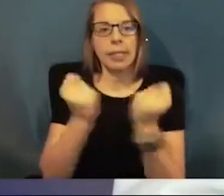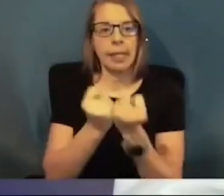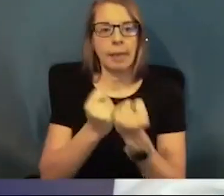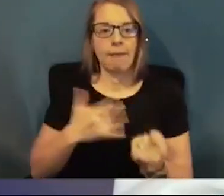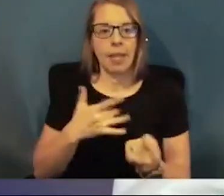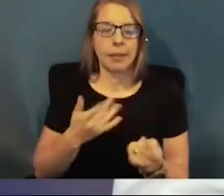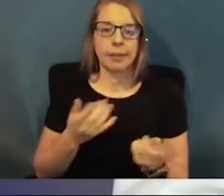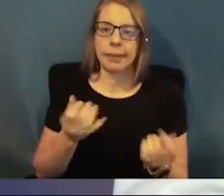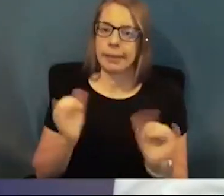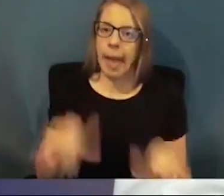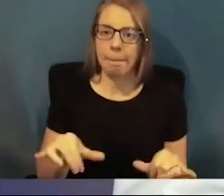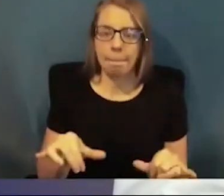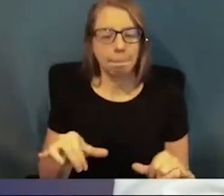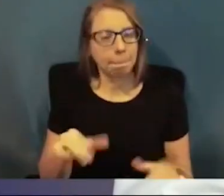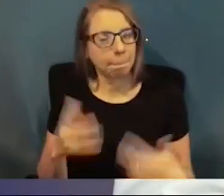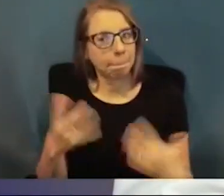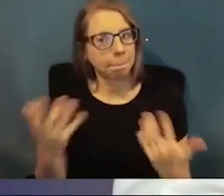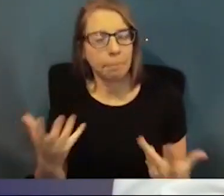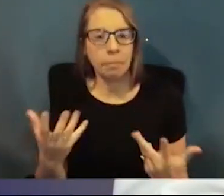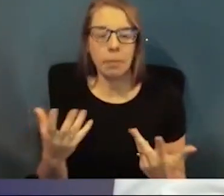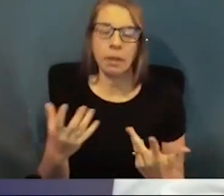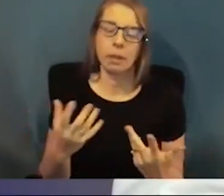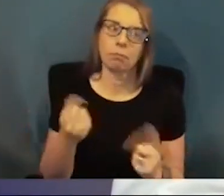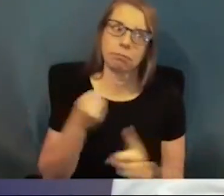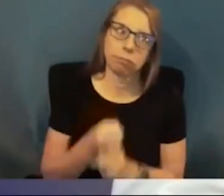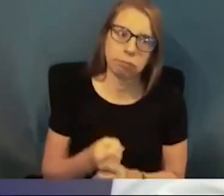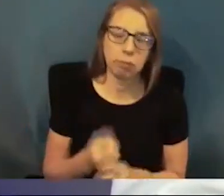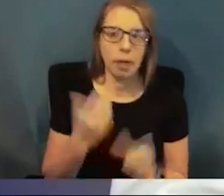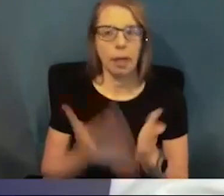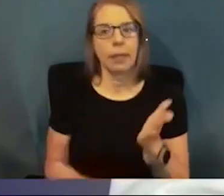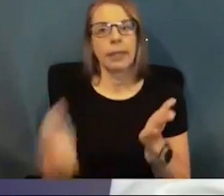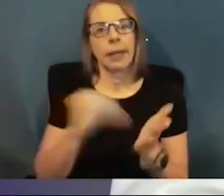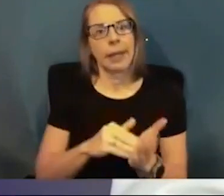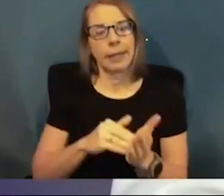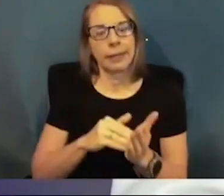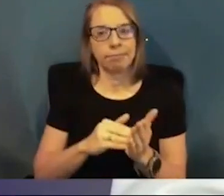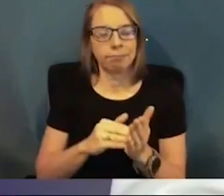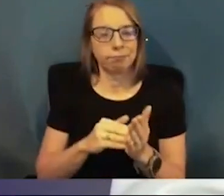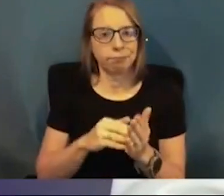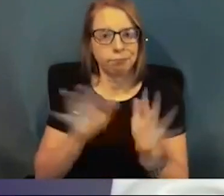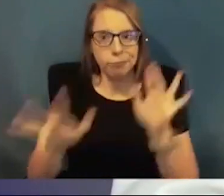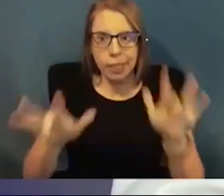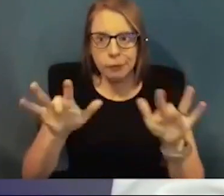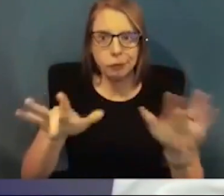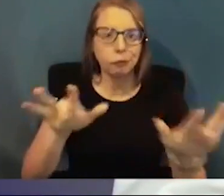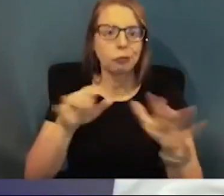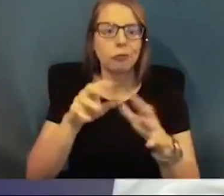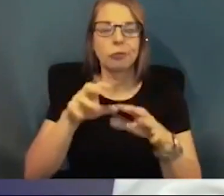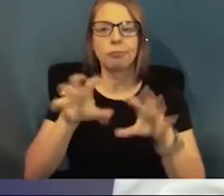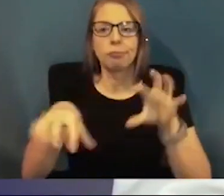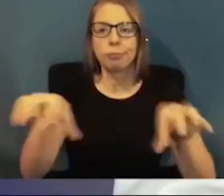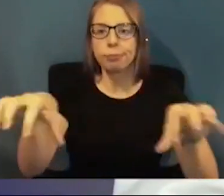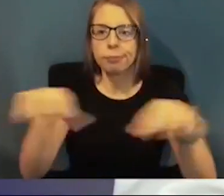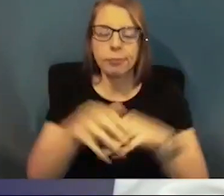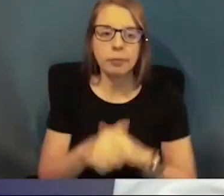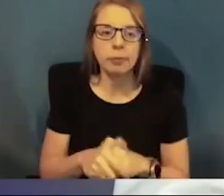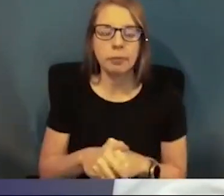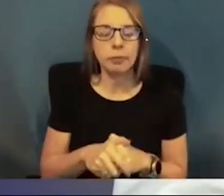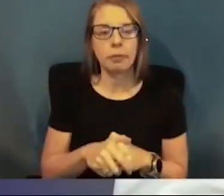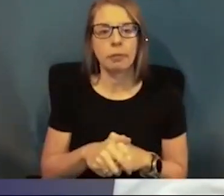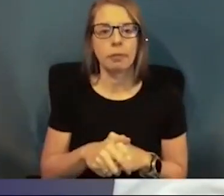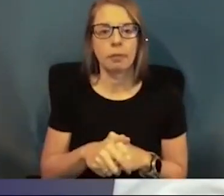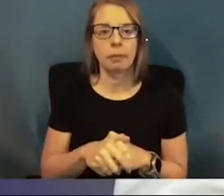again. It's hard to believe. I mean, it almost feels like it was at least a year ago